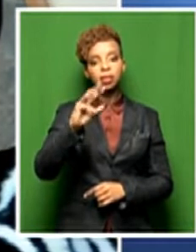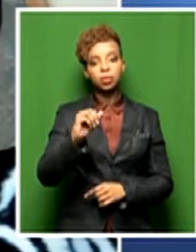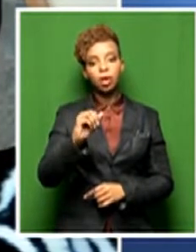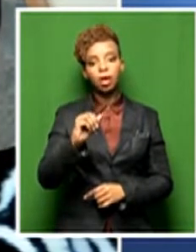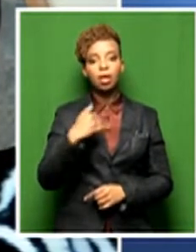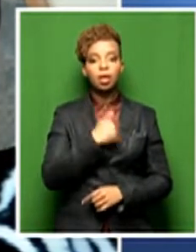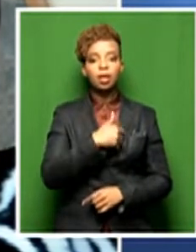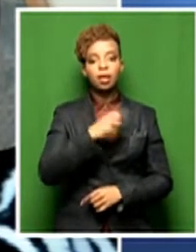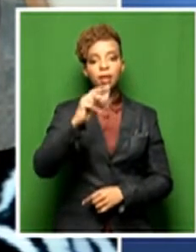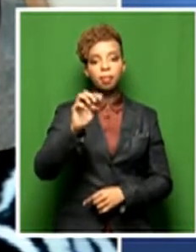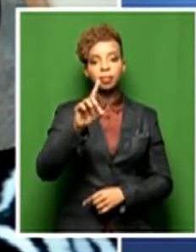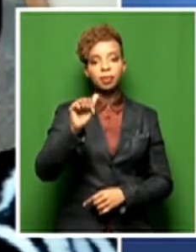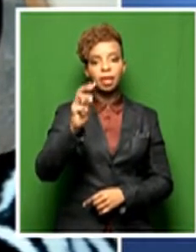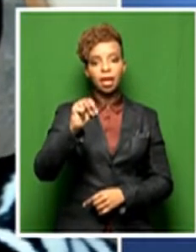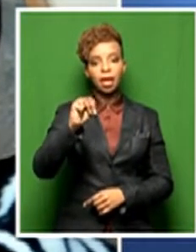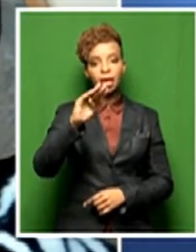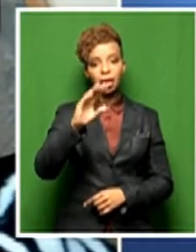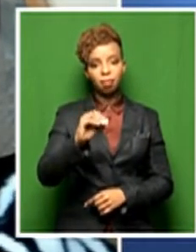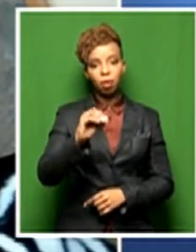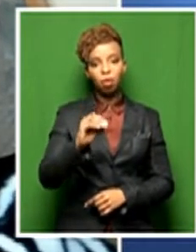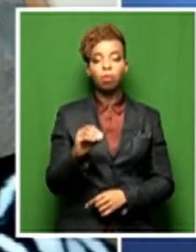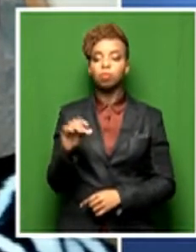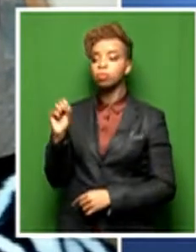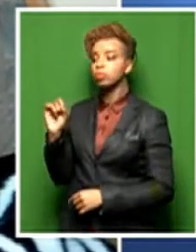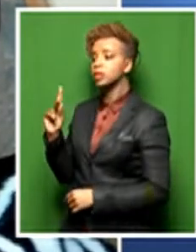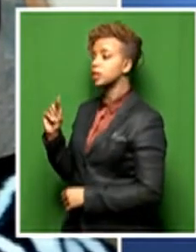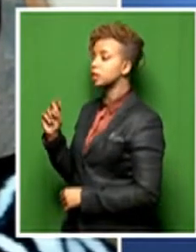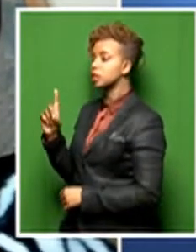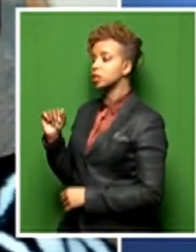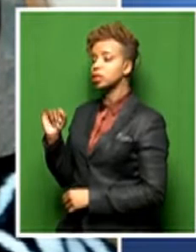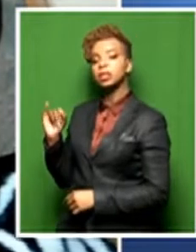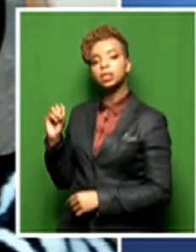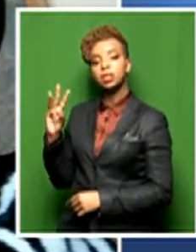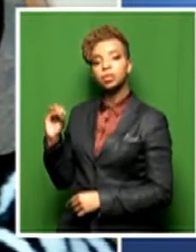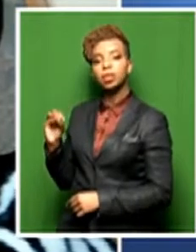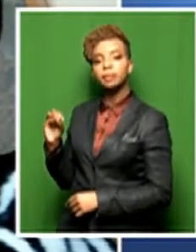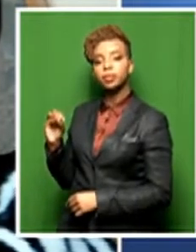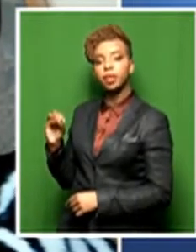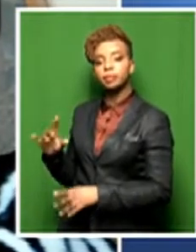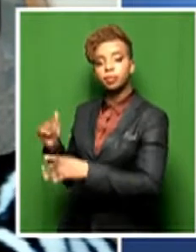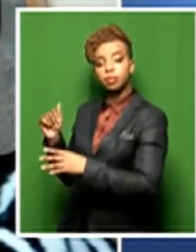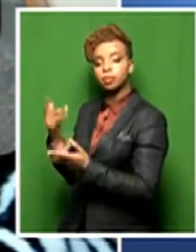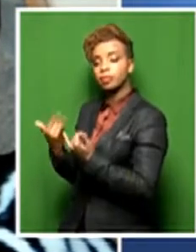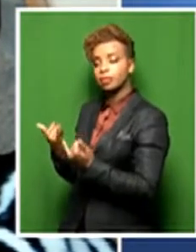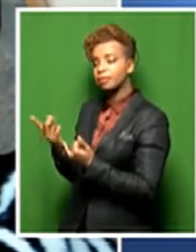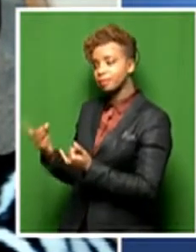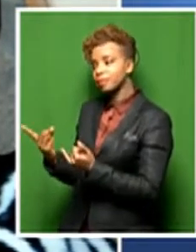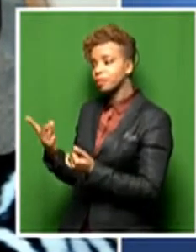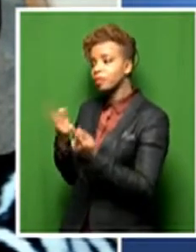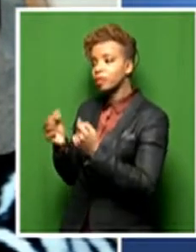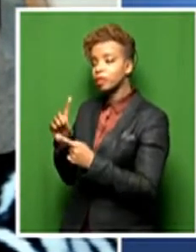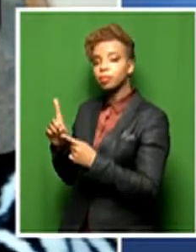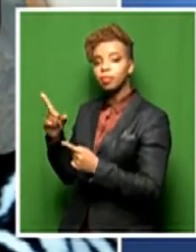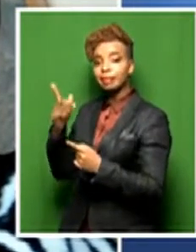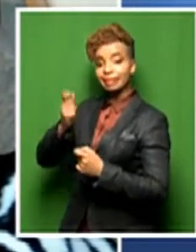cheerful. And yet the topic we're about to embark on is not so cheerful. But thank you so much for making the time.